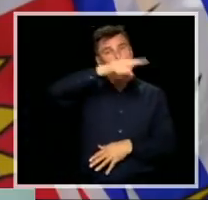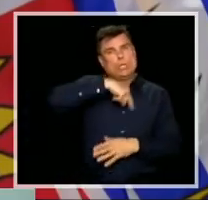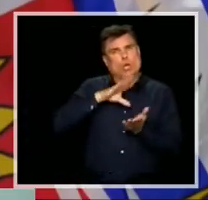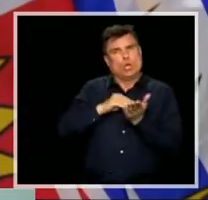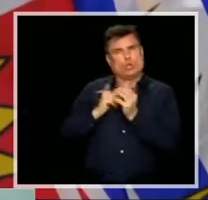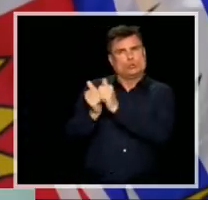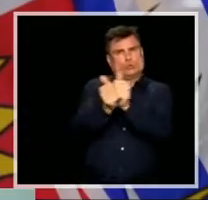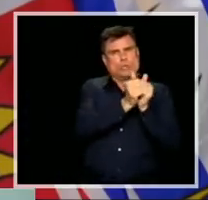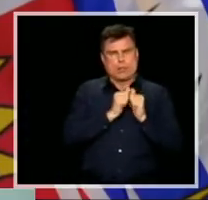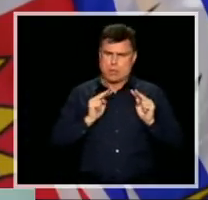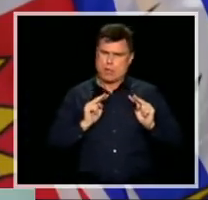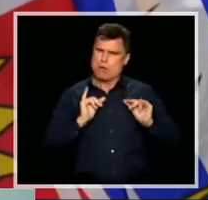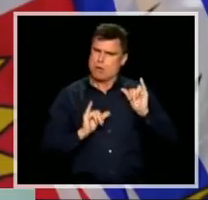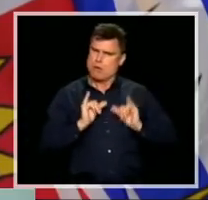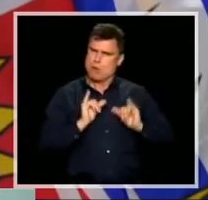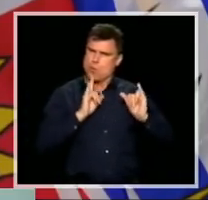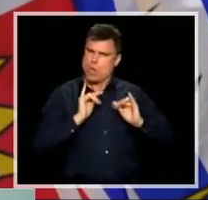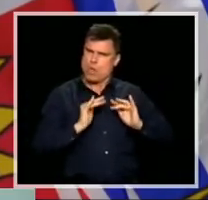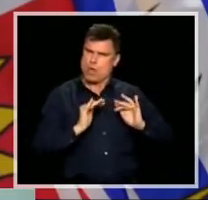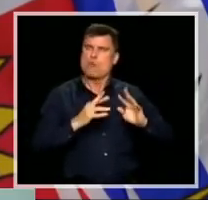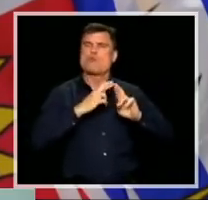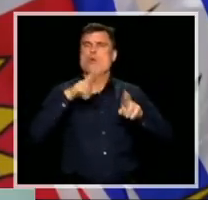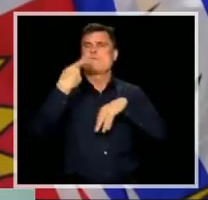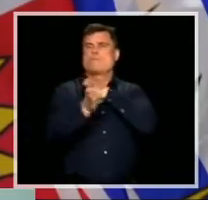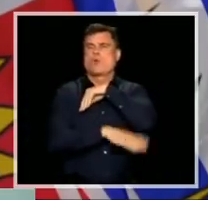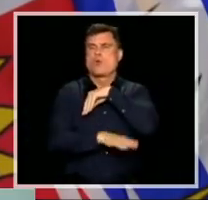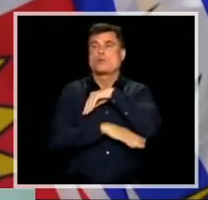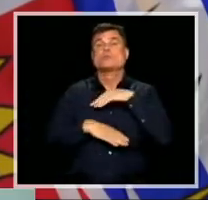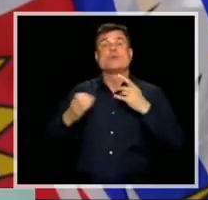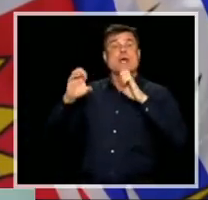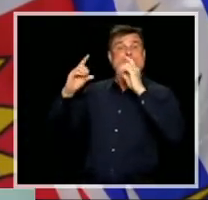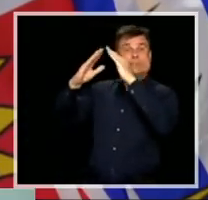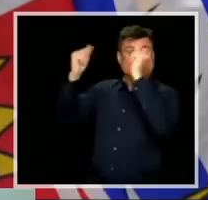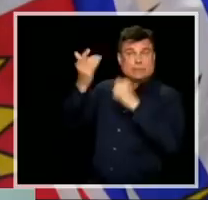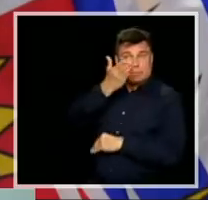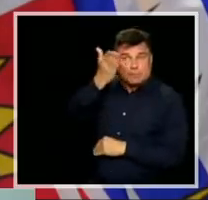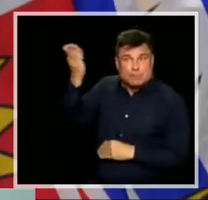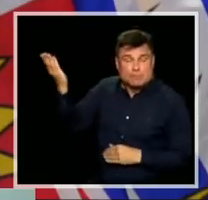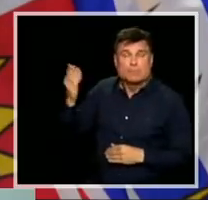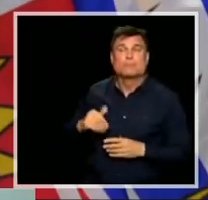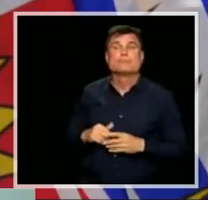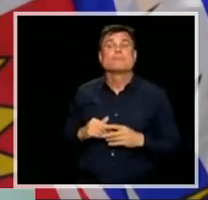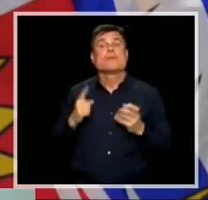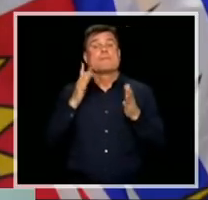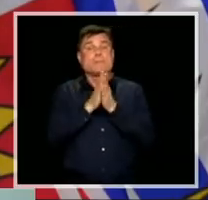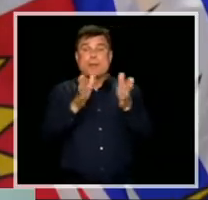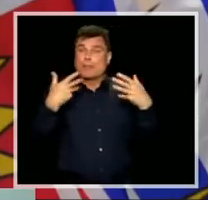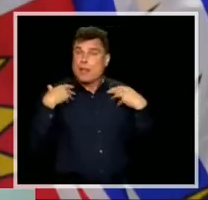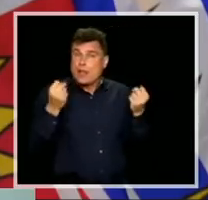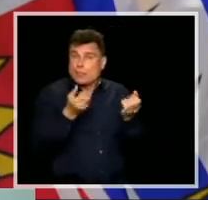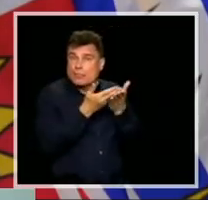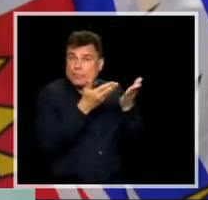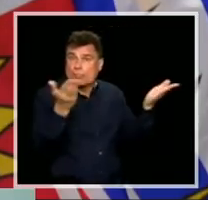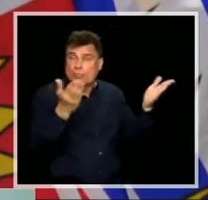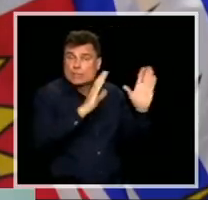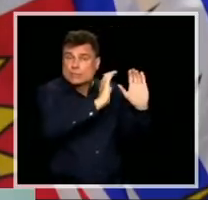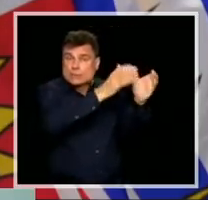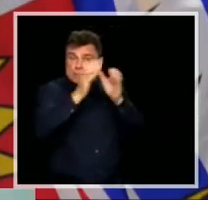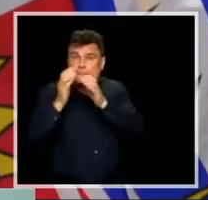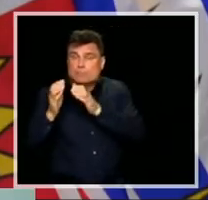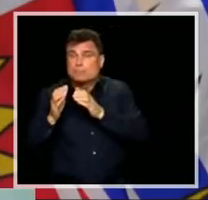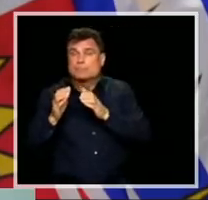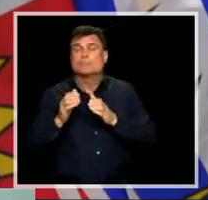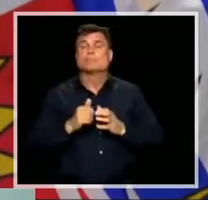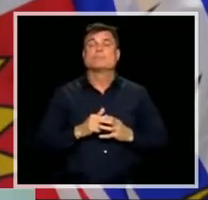put a new provincial health officer order in place restricting the operation of overnight camps for children and youth.